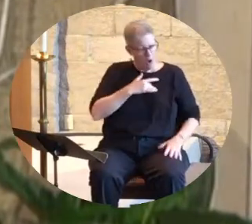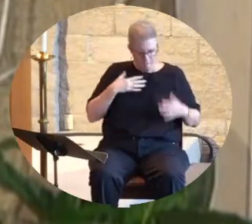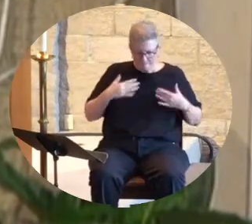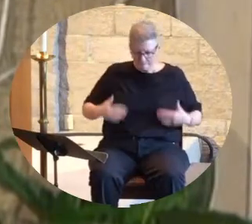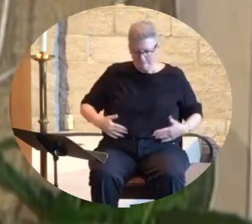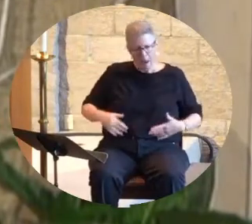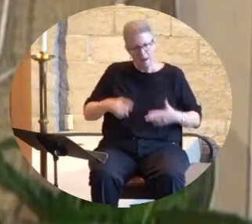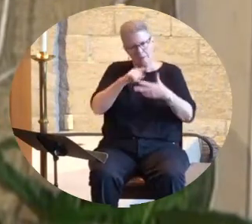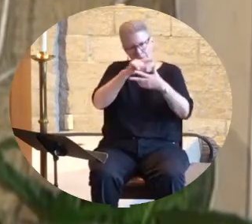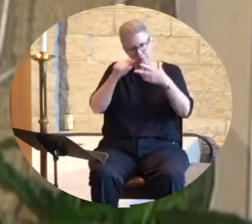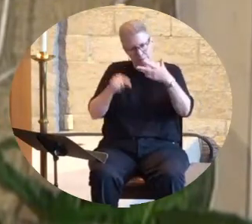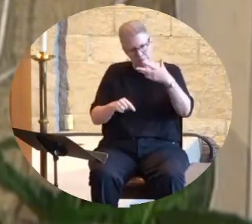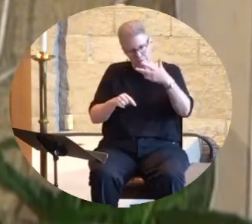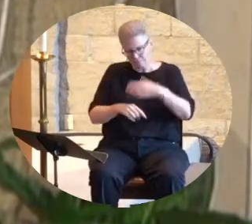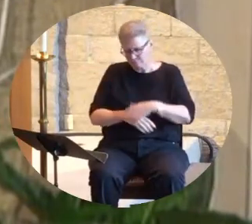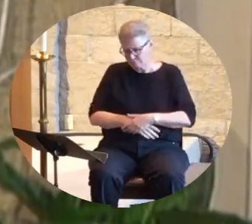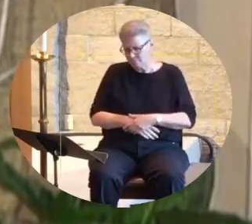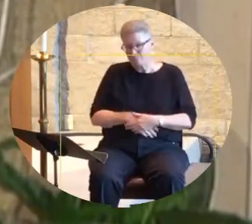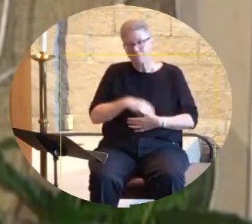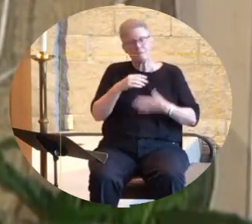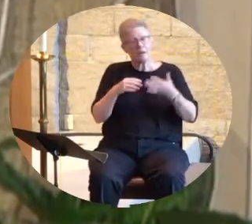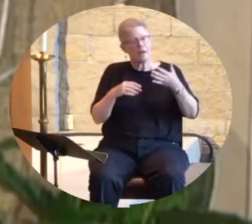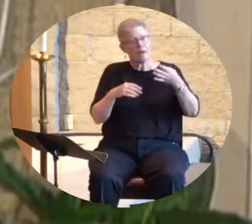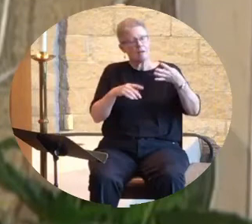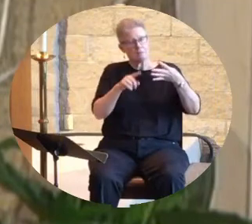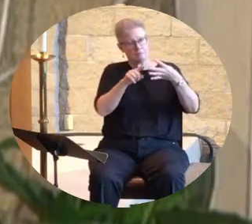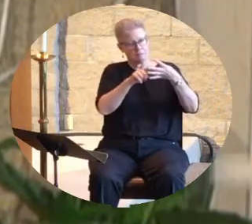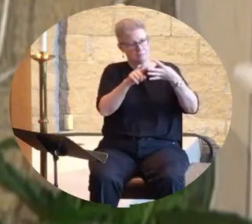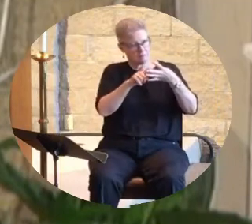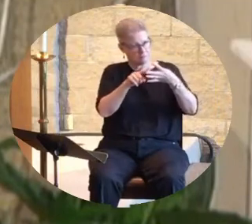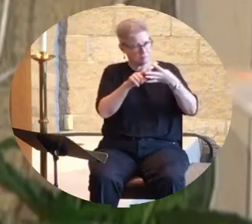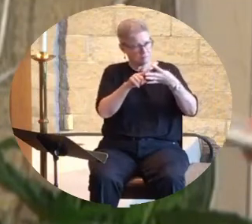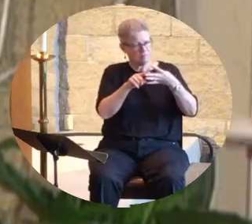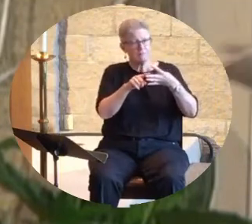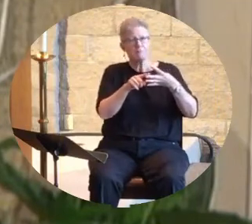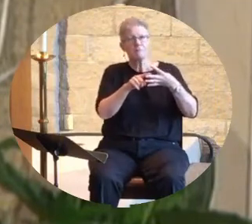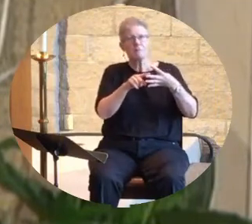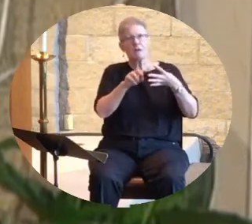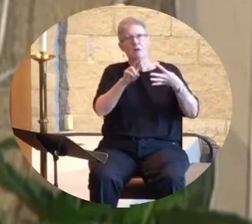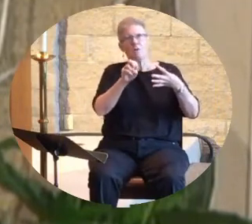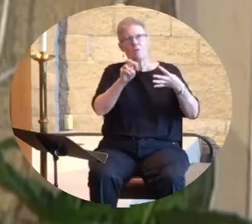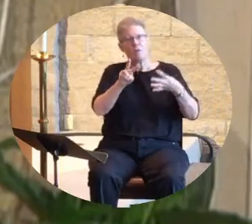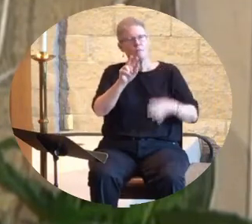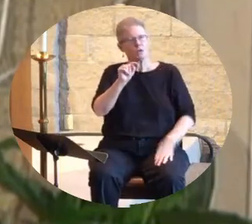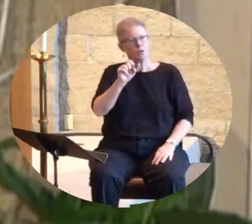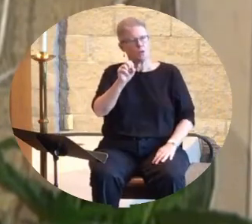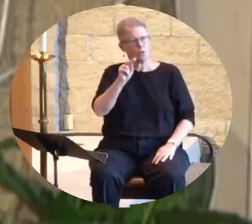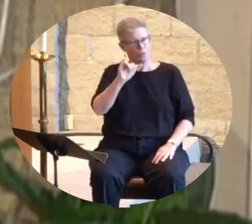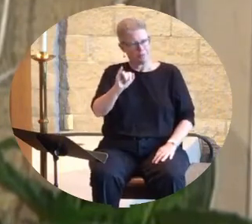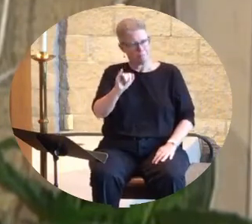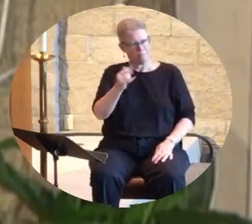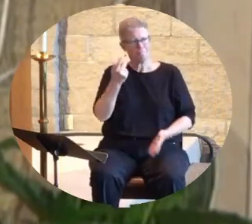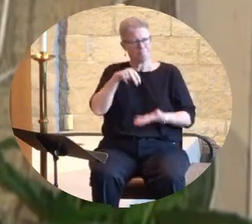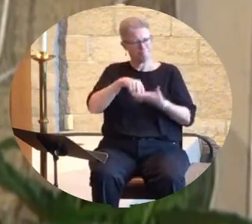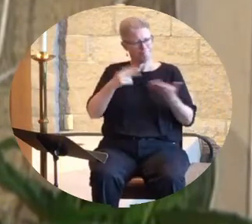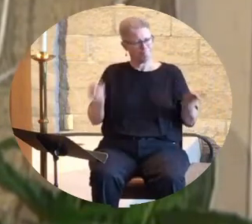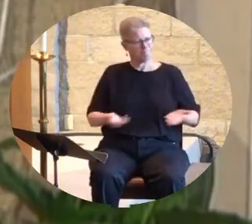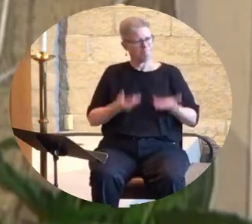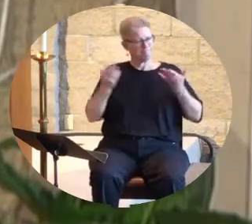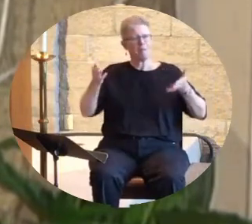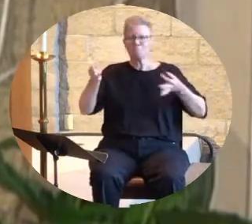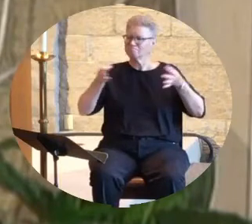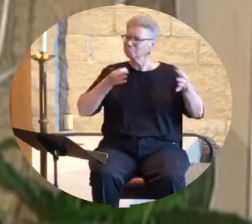body. That second week, Reverend Tony stepped on this platform and gave us a wonderful lesson about the powers of the